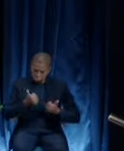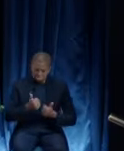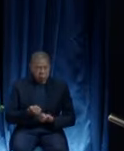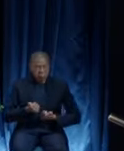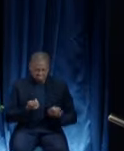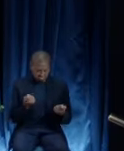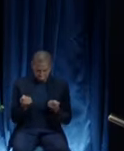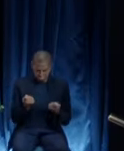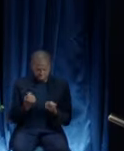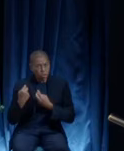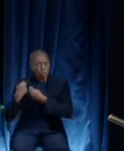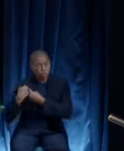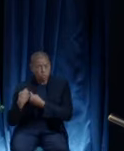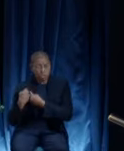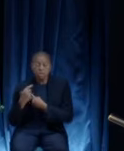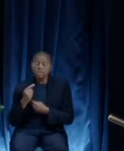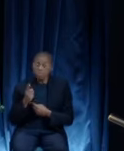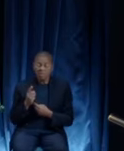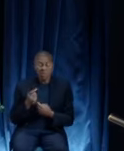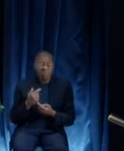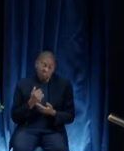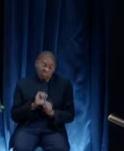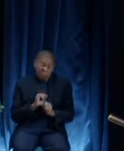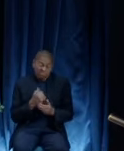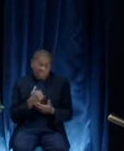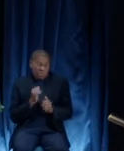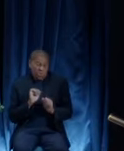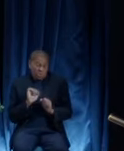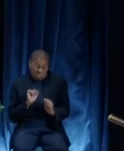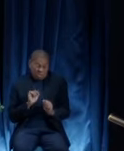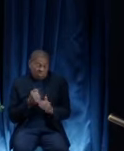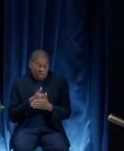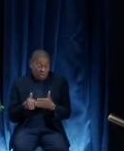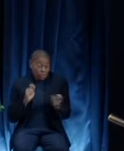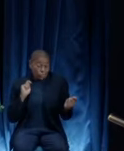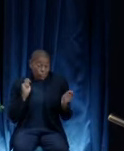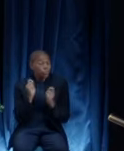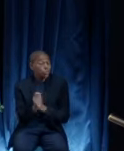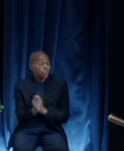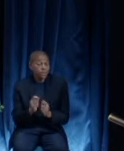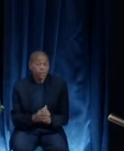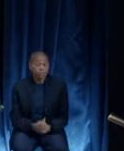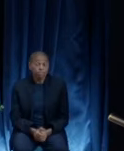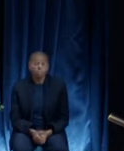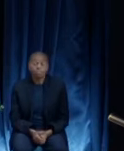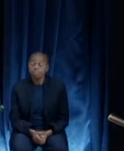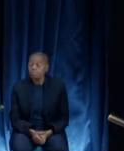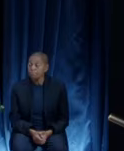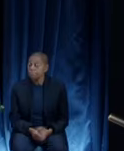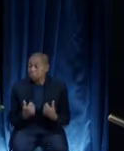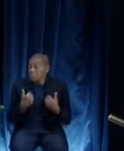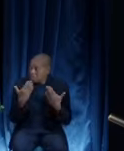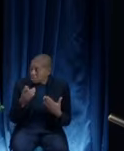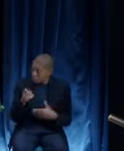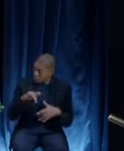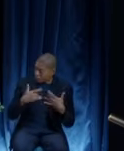and everything, but it was part of that evolution of the political institutions. But I don't know, do you